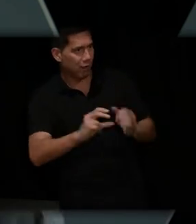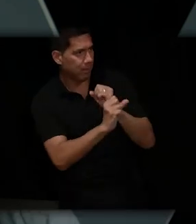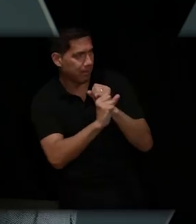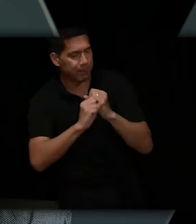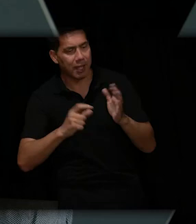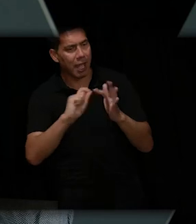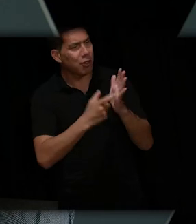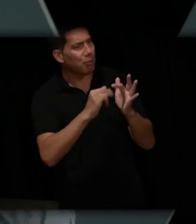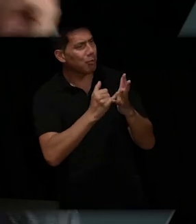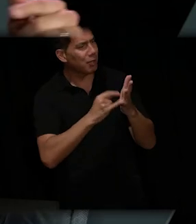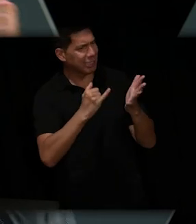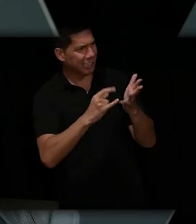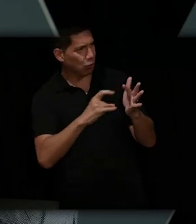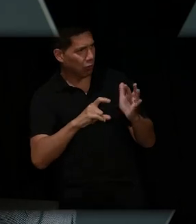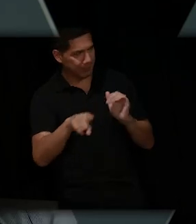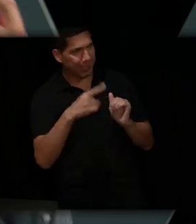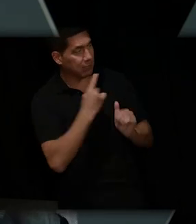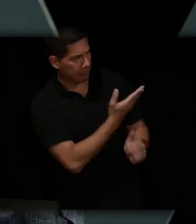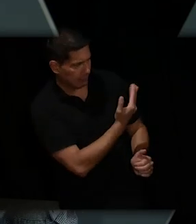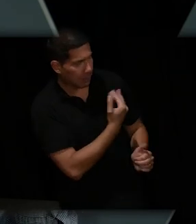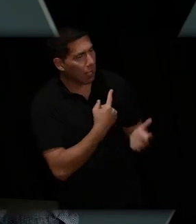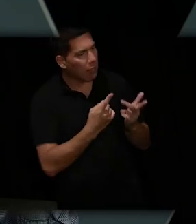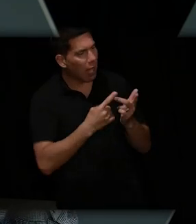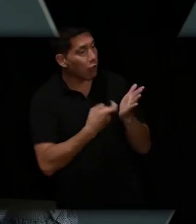aside and said, and the other wrangler aside, and said,